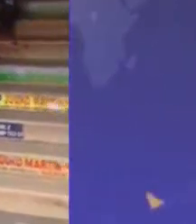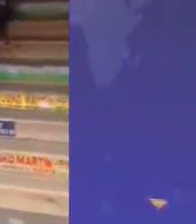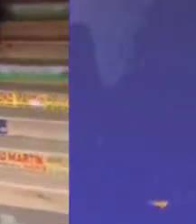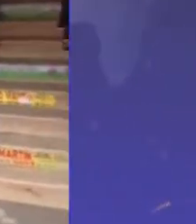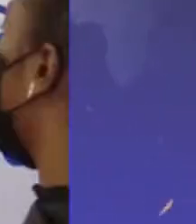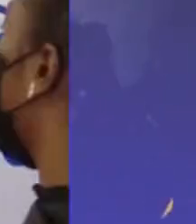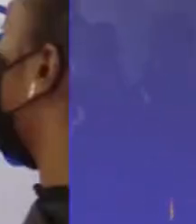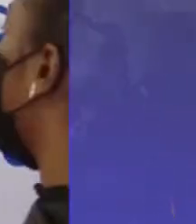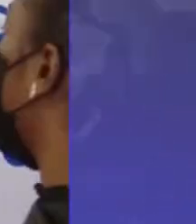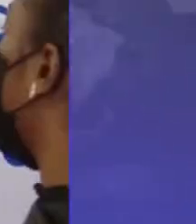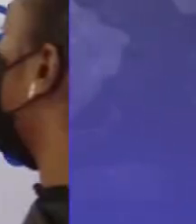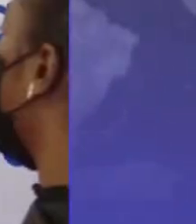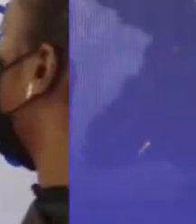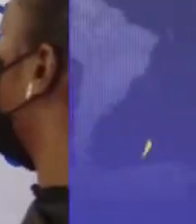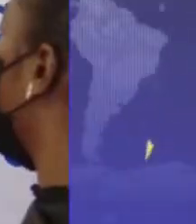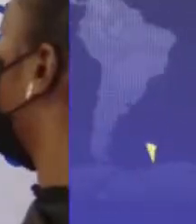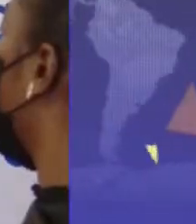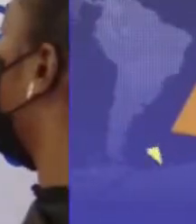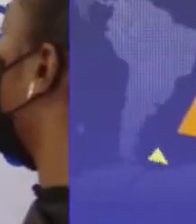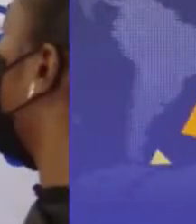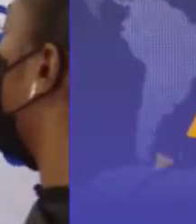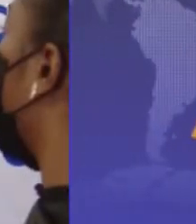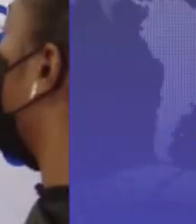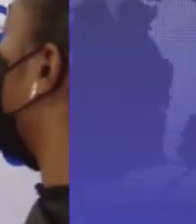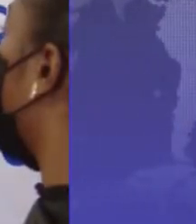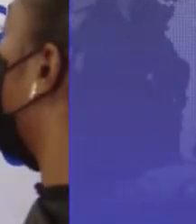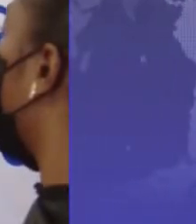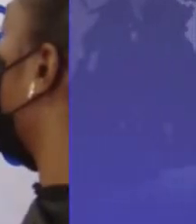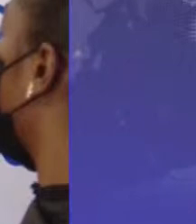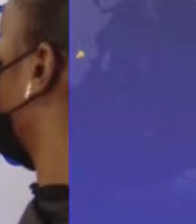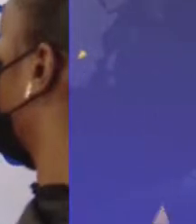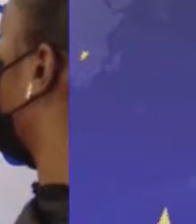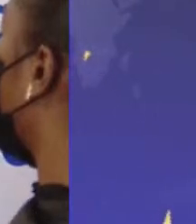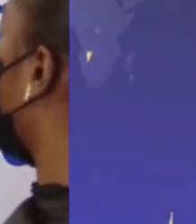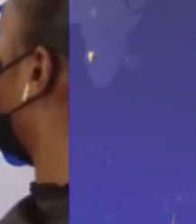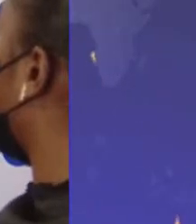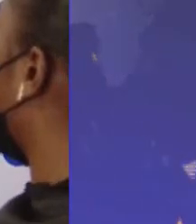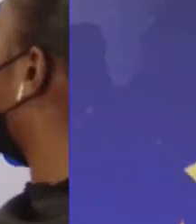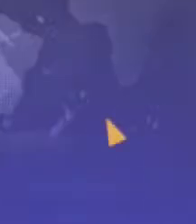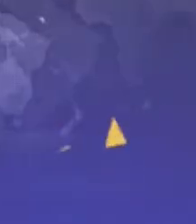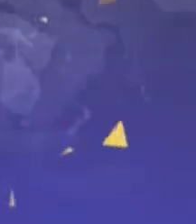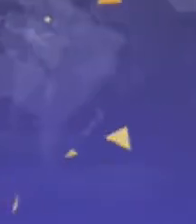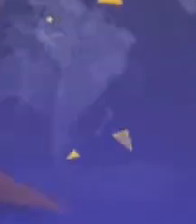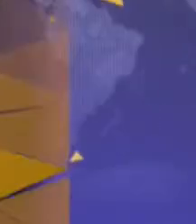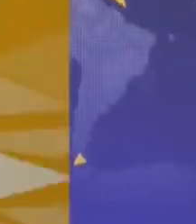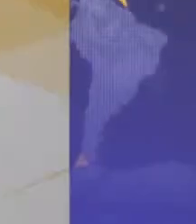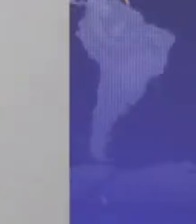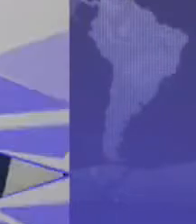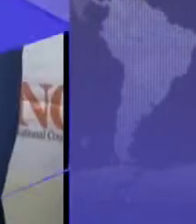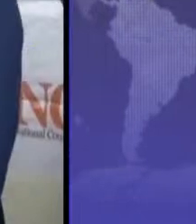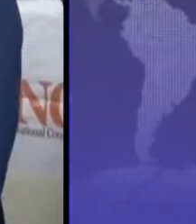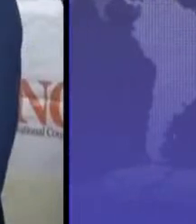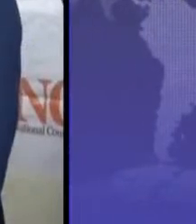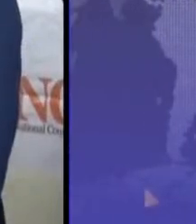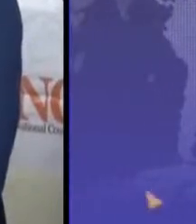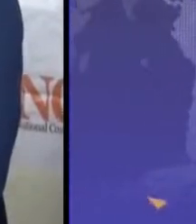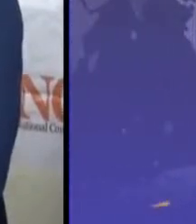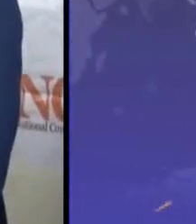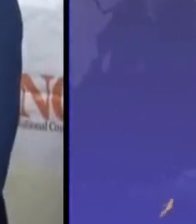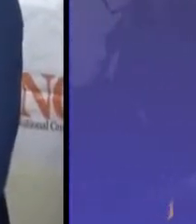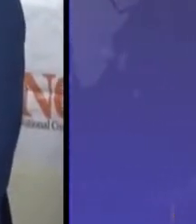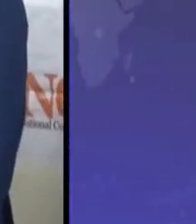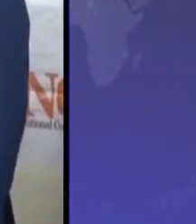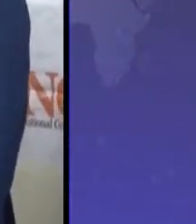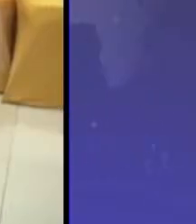Government commits 200 billion shillings in commercial banks as a merchant grant. And in sports, the sports minister